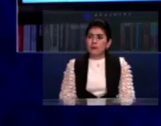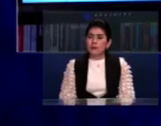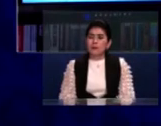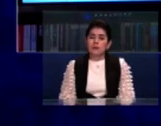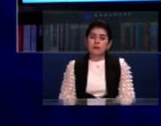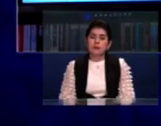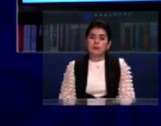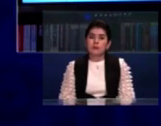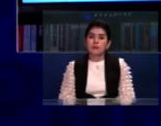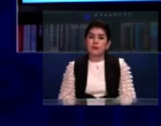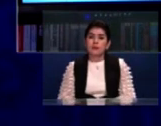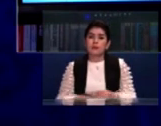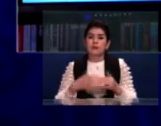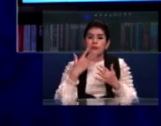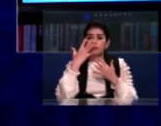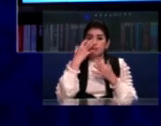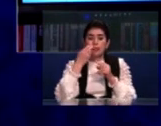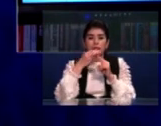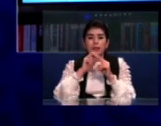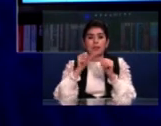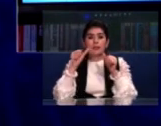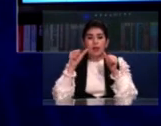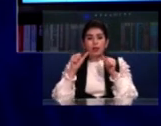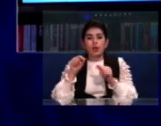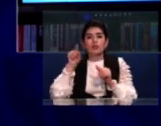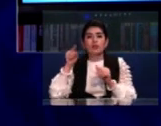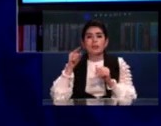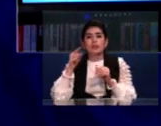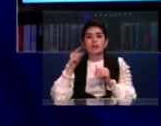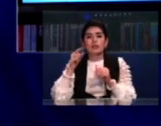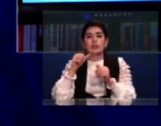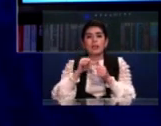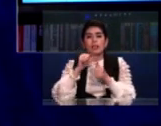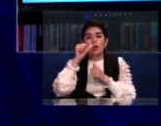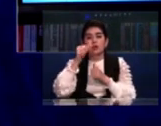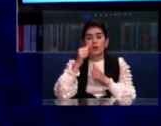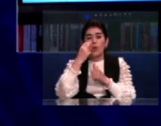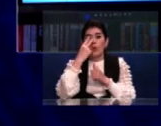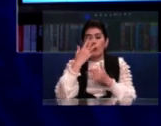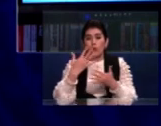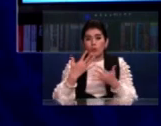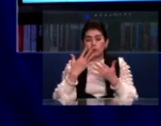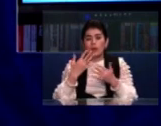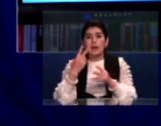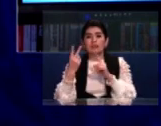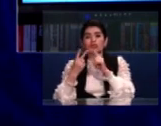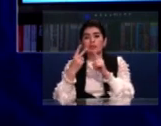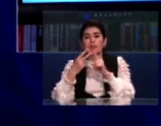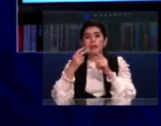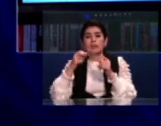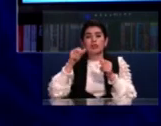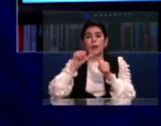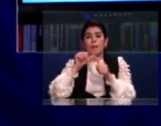Quyida vakuumli fotoelement tasvirlangan. Uni tashqi ko'rinishi va ikkinchi rasmda esa